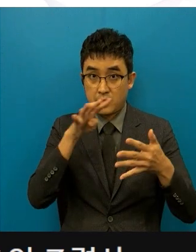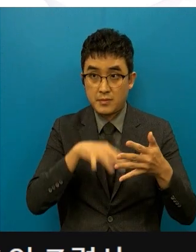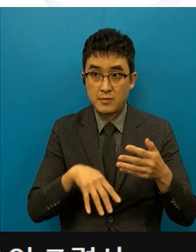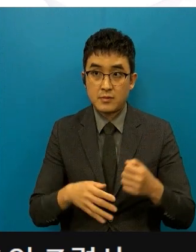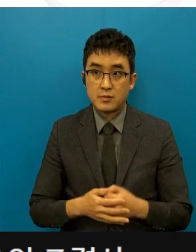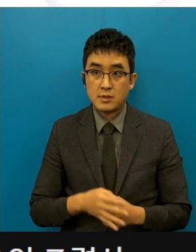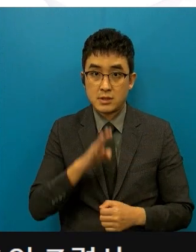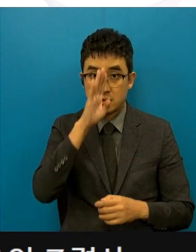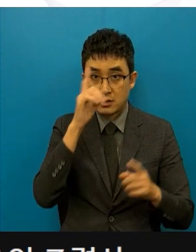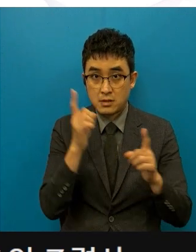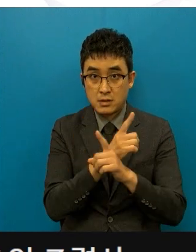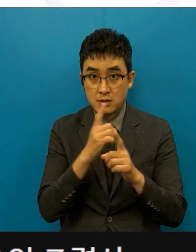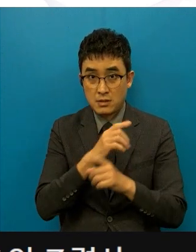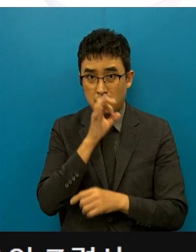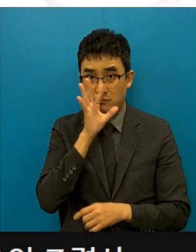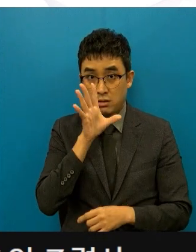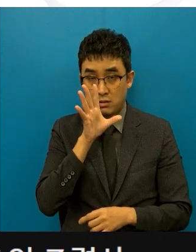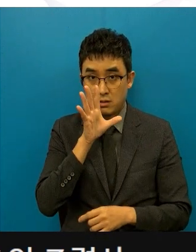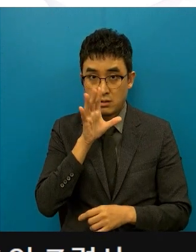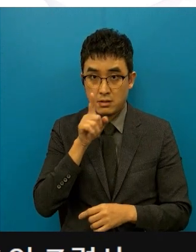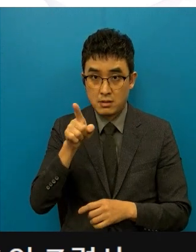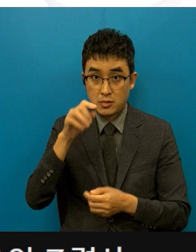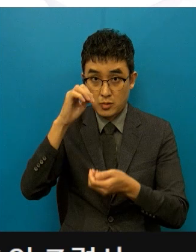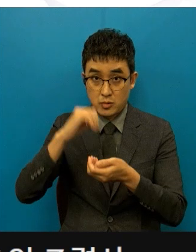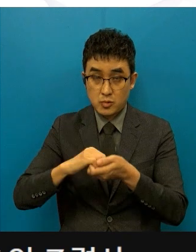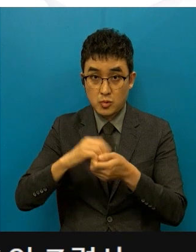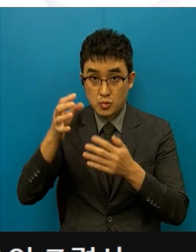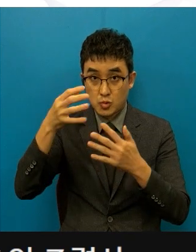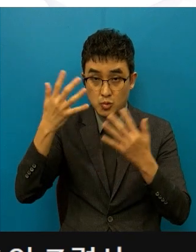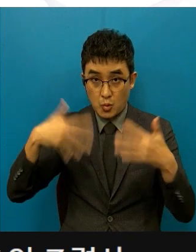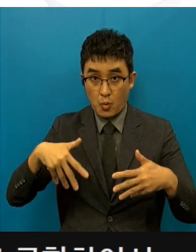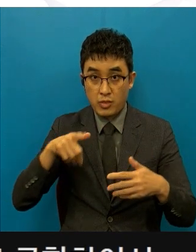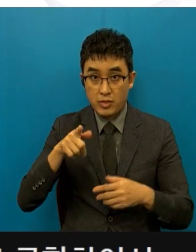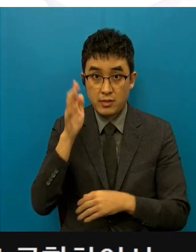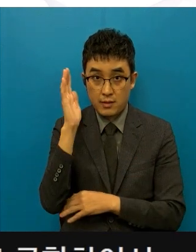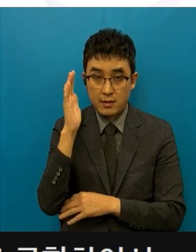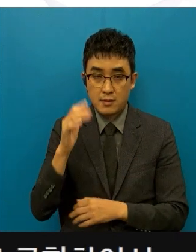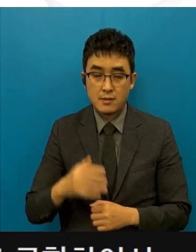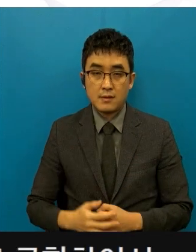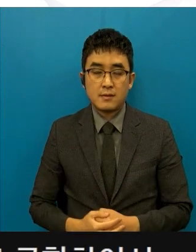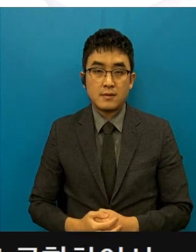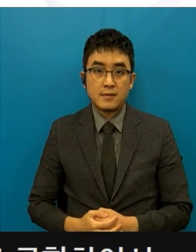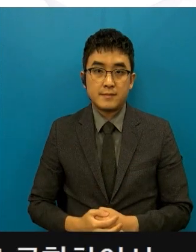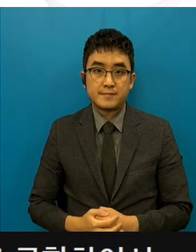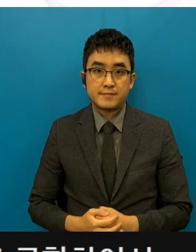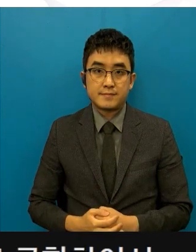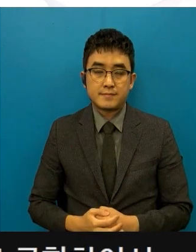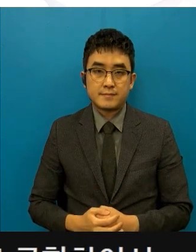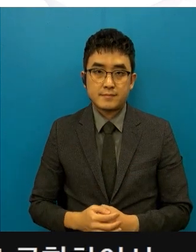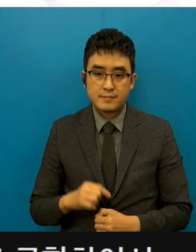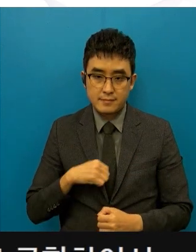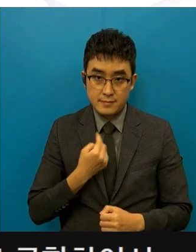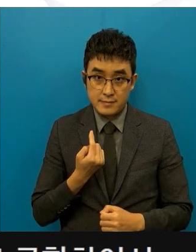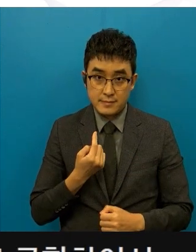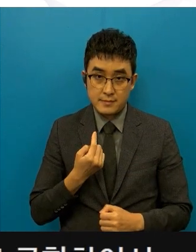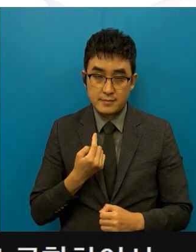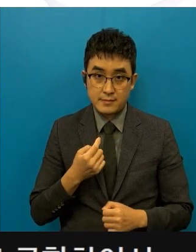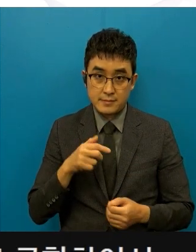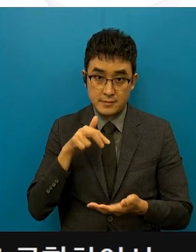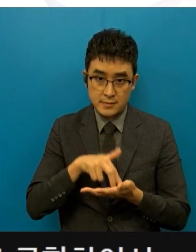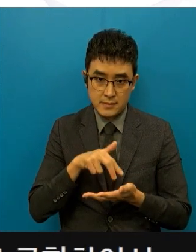freedom and autonomy. But this more than helps disagree on the